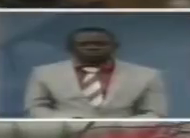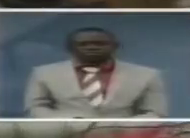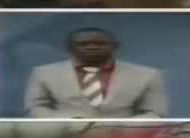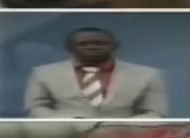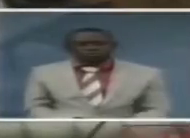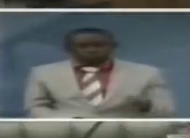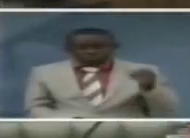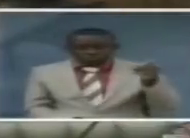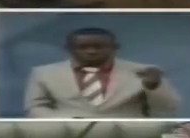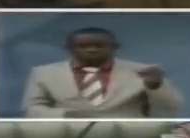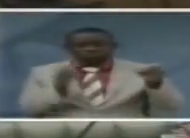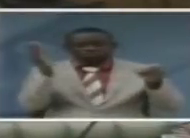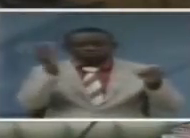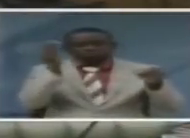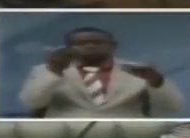On the presentation